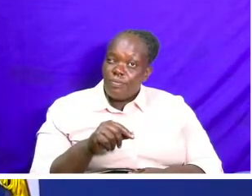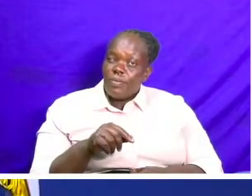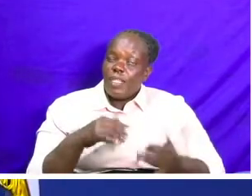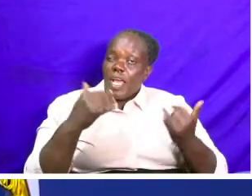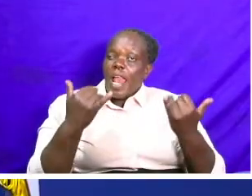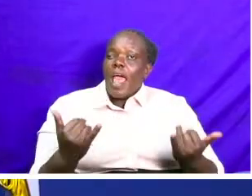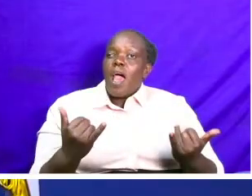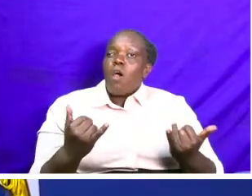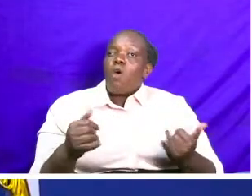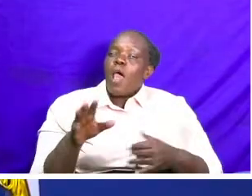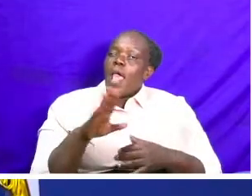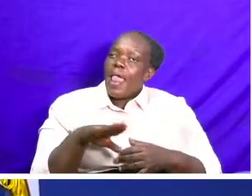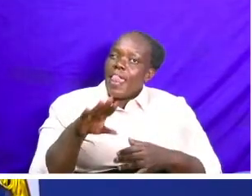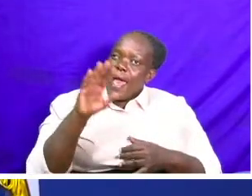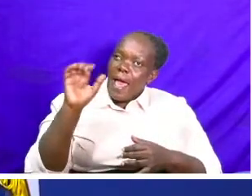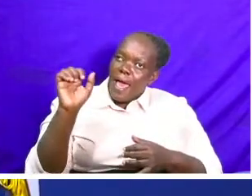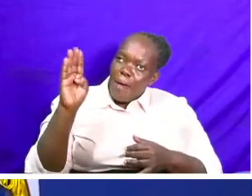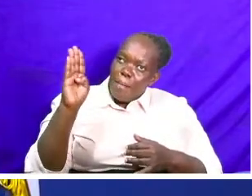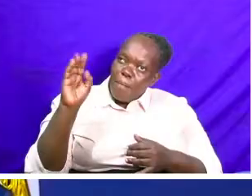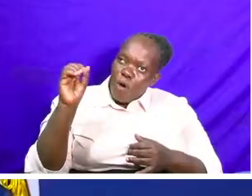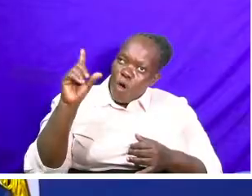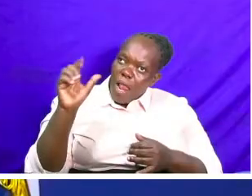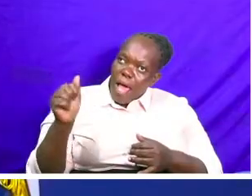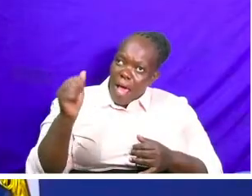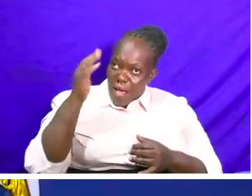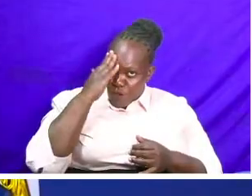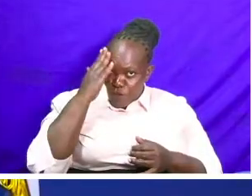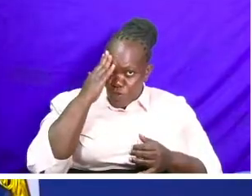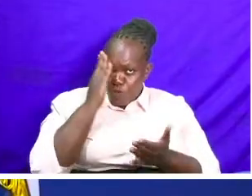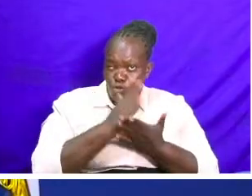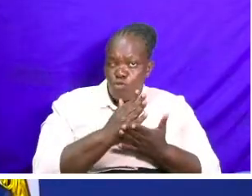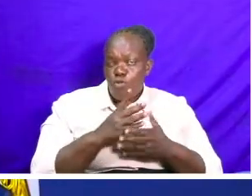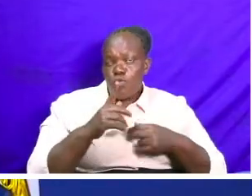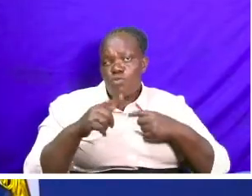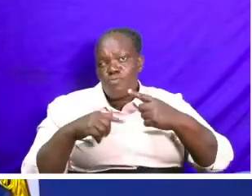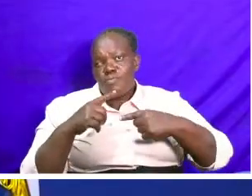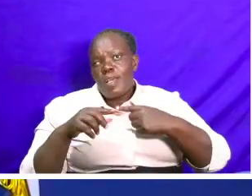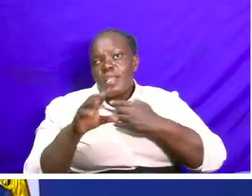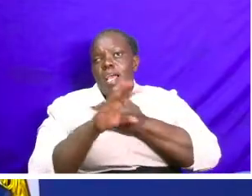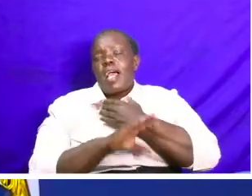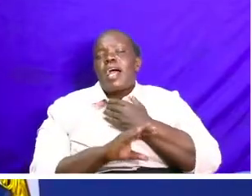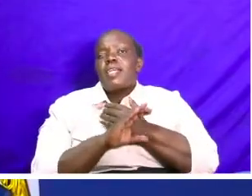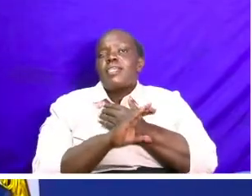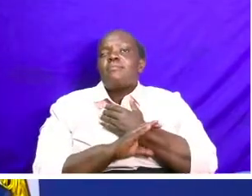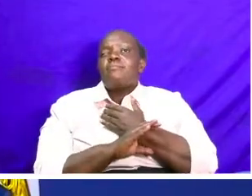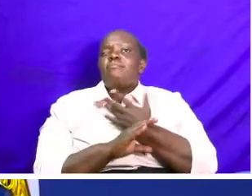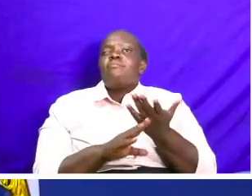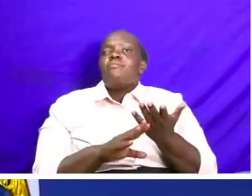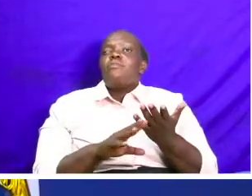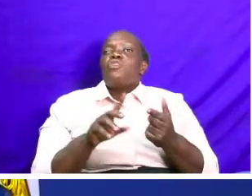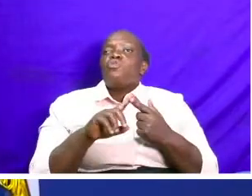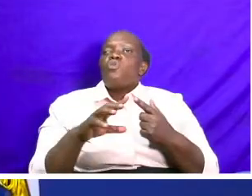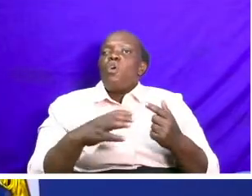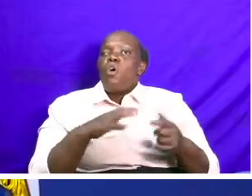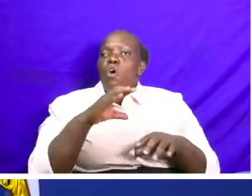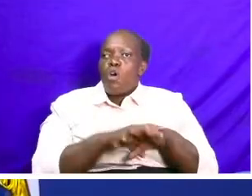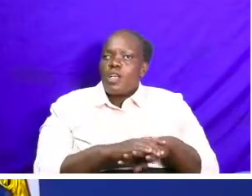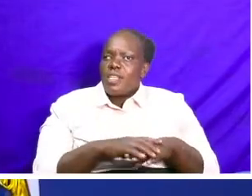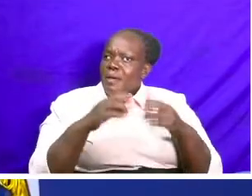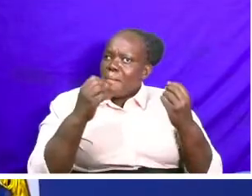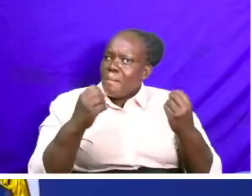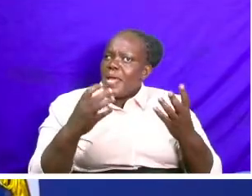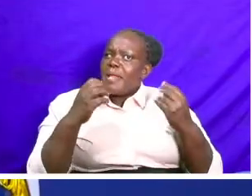Now, on the issue of Ebola, we will continue as a country to host as